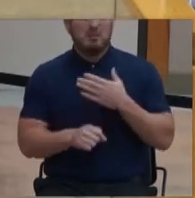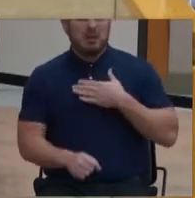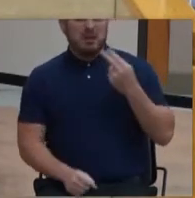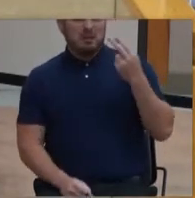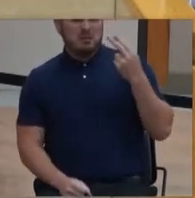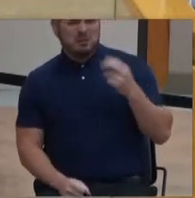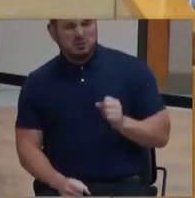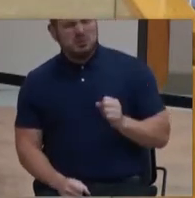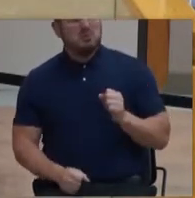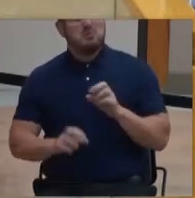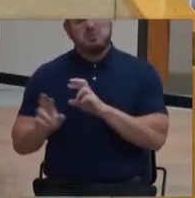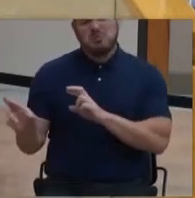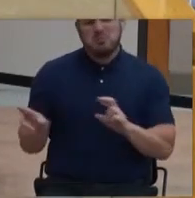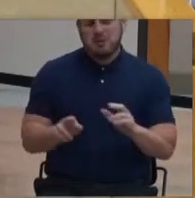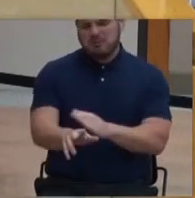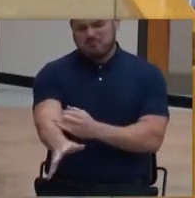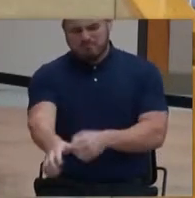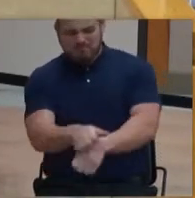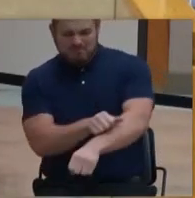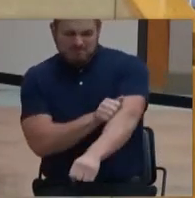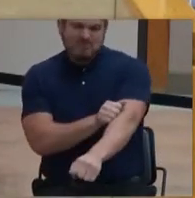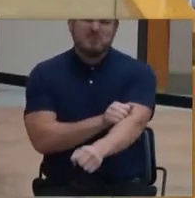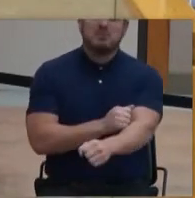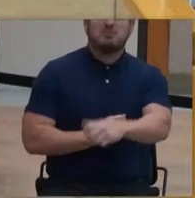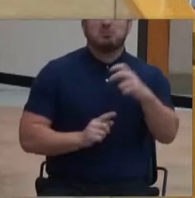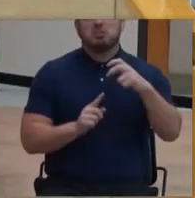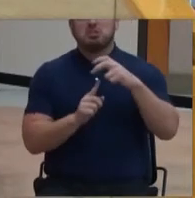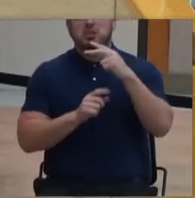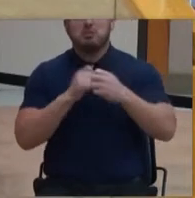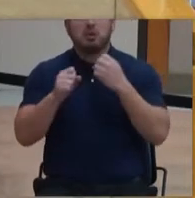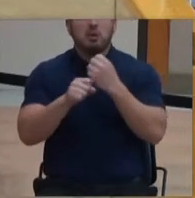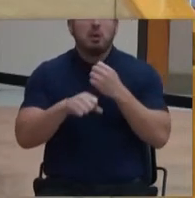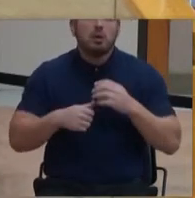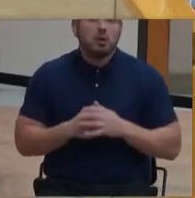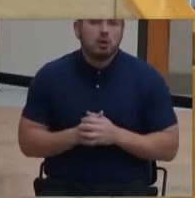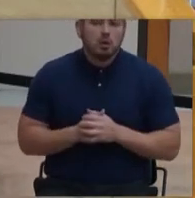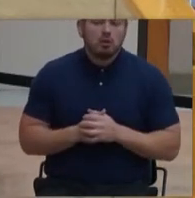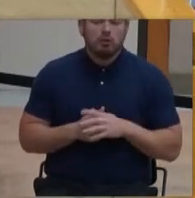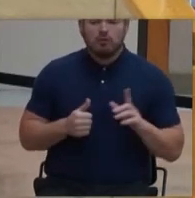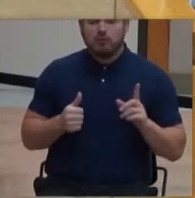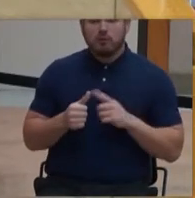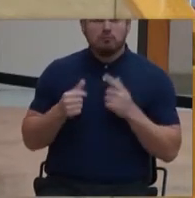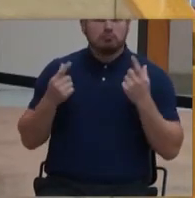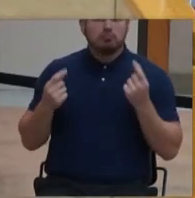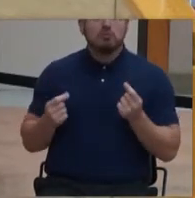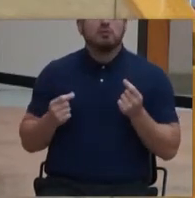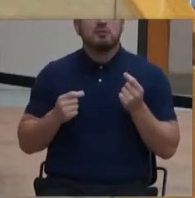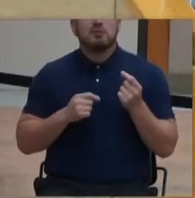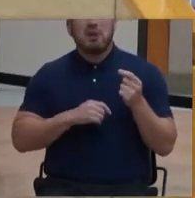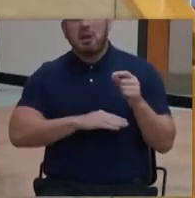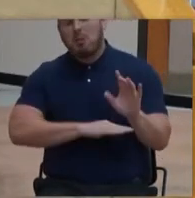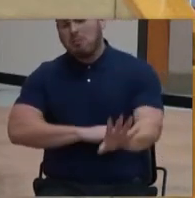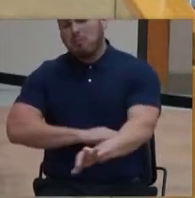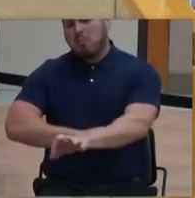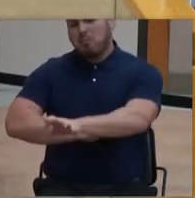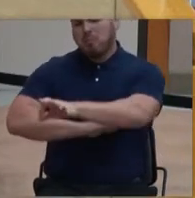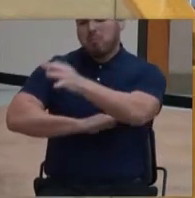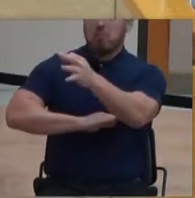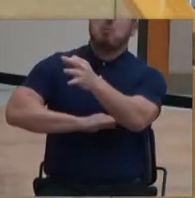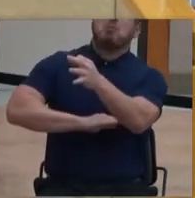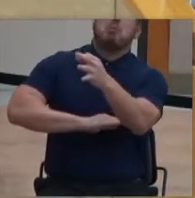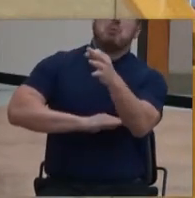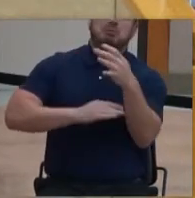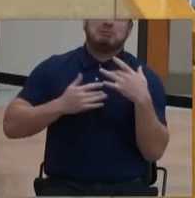the all-time best. We started off with our traditional early morning sunrise, and it was very early, let me just